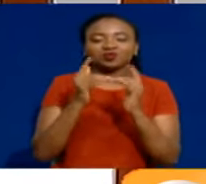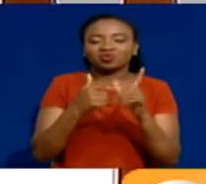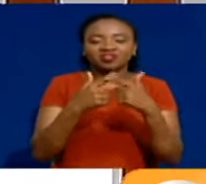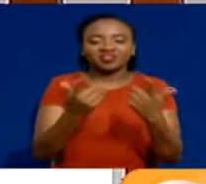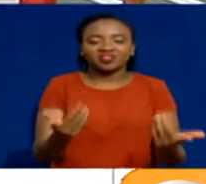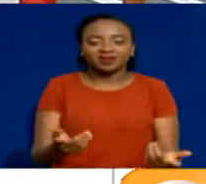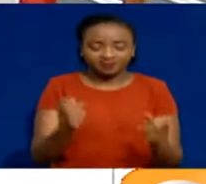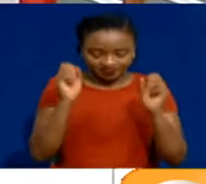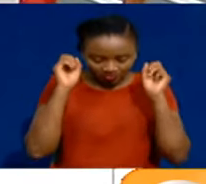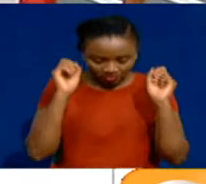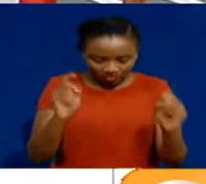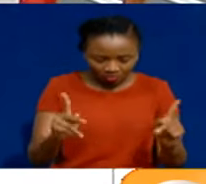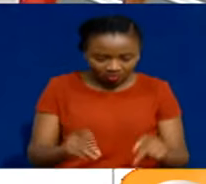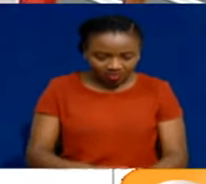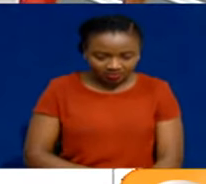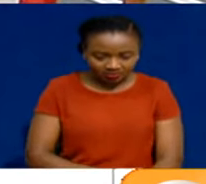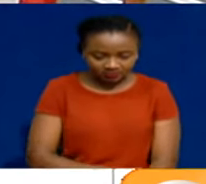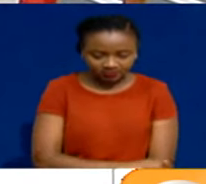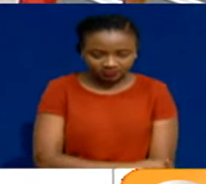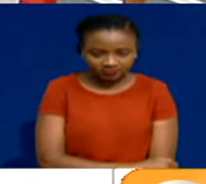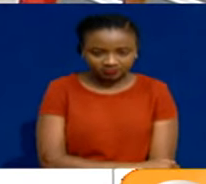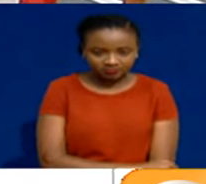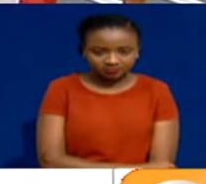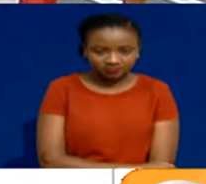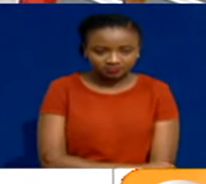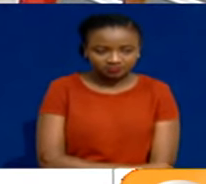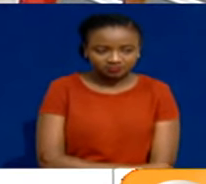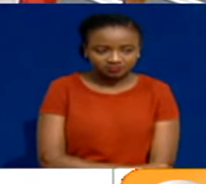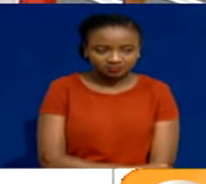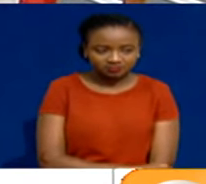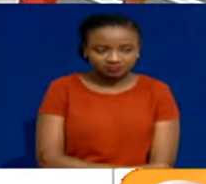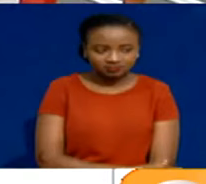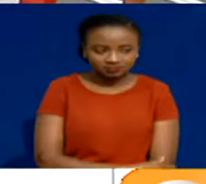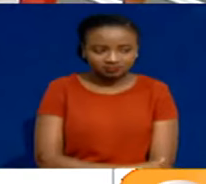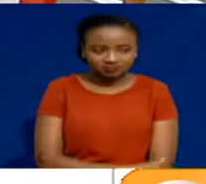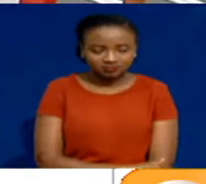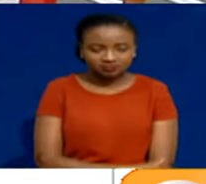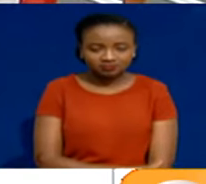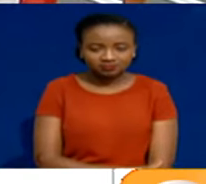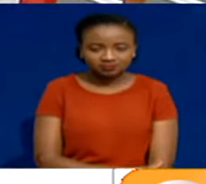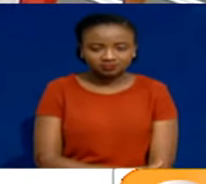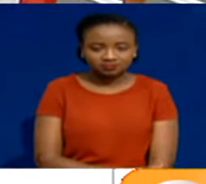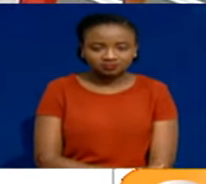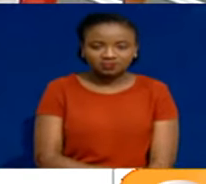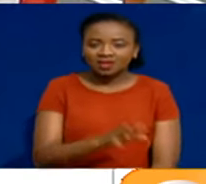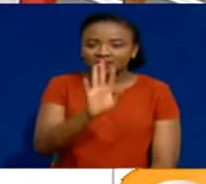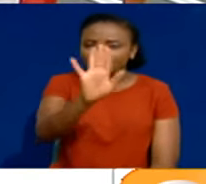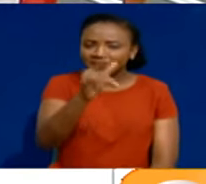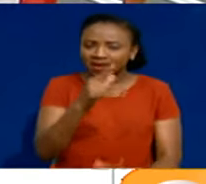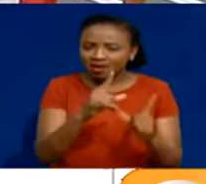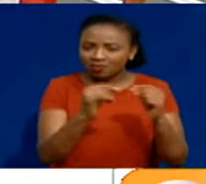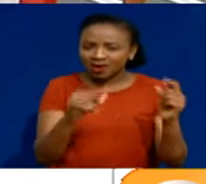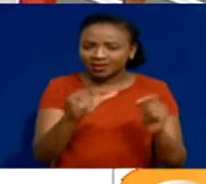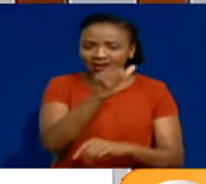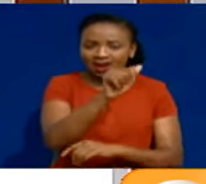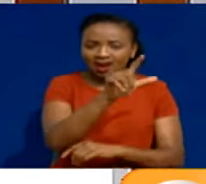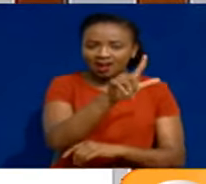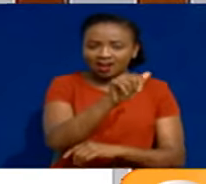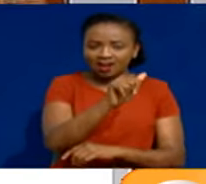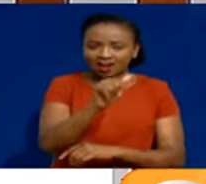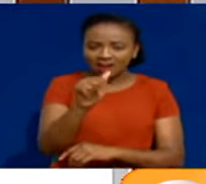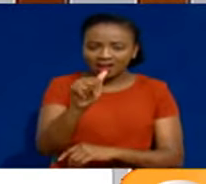Okay. Speaking of which, what happened with this phrase of yours? You've taken it to, you want to copyright this phrase or you want to. No, I told you